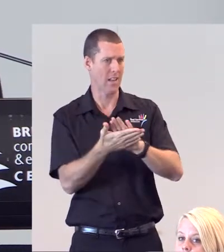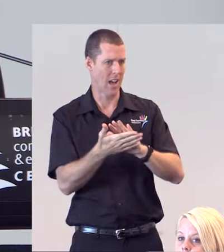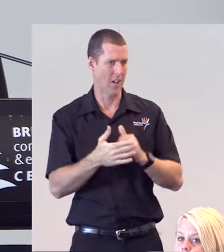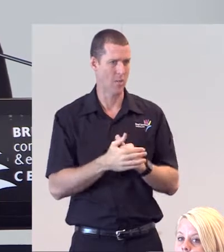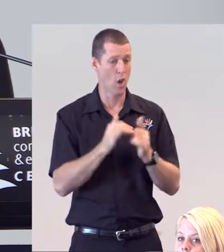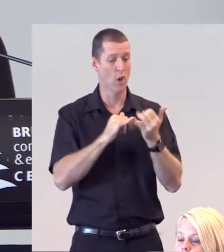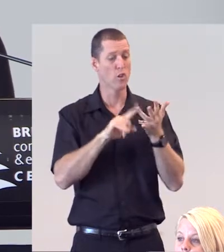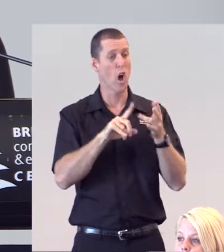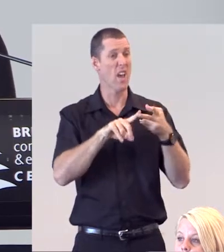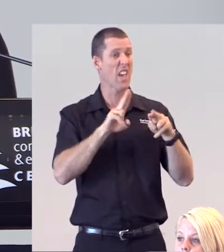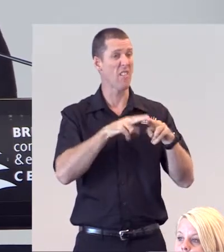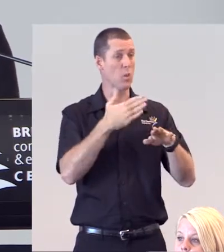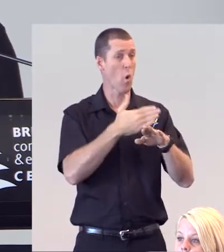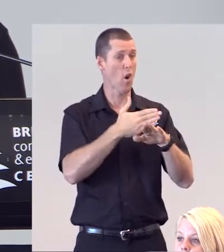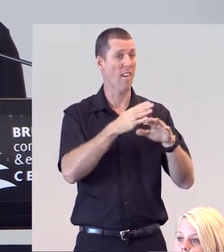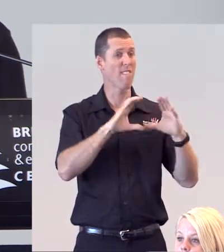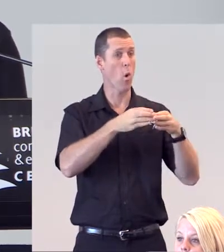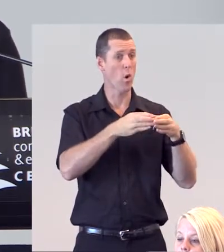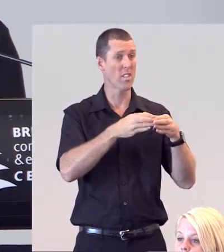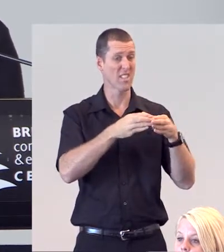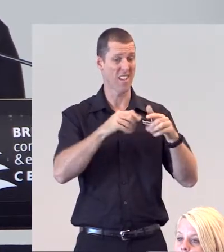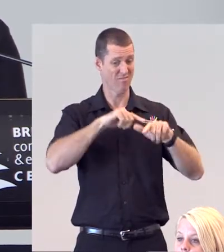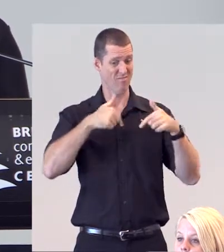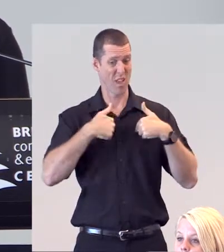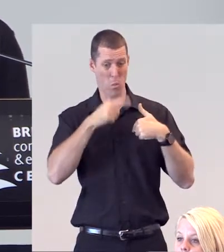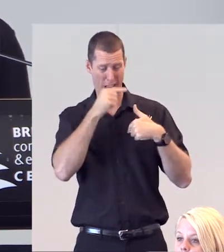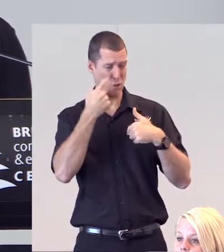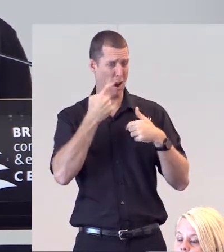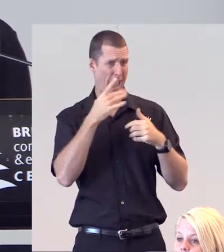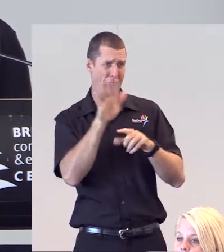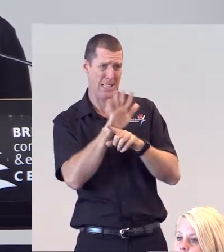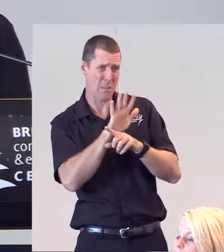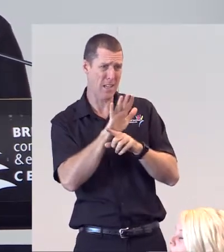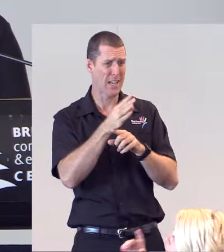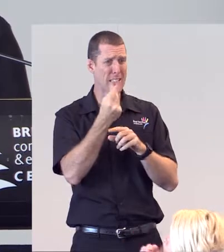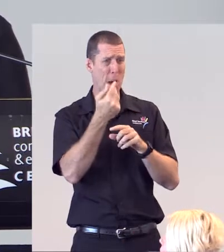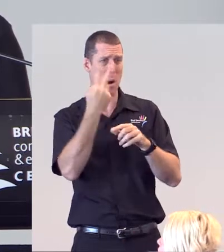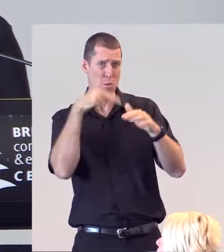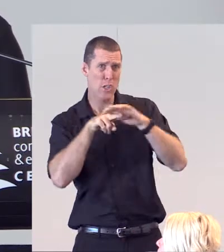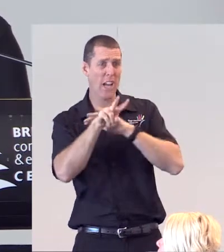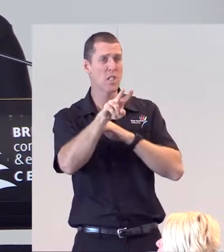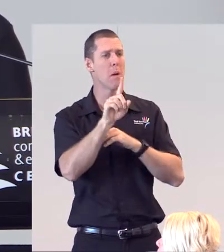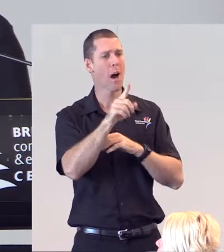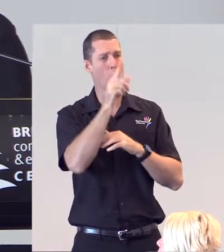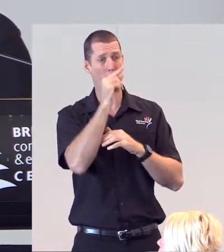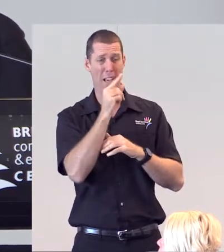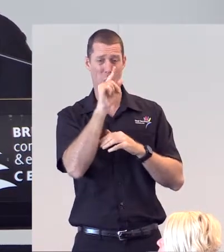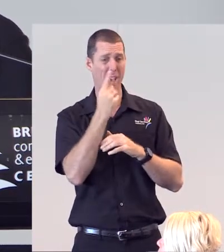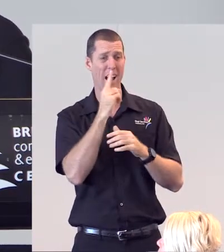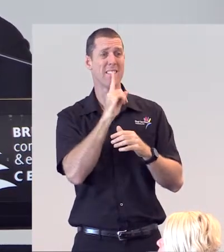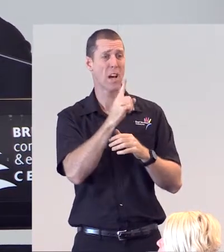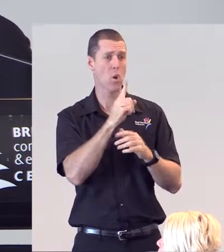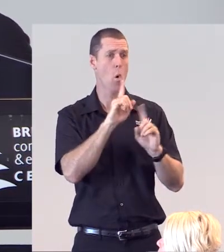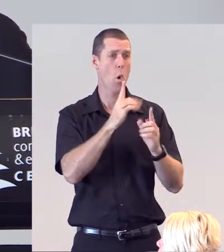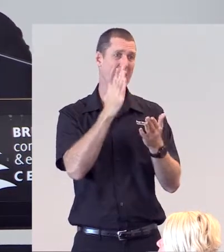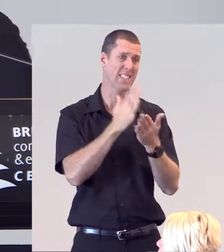for some of this workforce data, we can do our best estimate, we can do some projections, but we can't always tell you exactly what